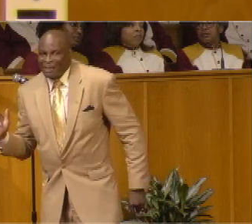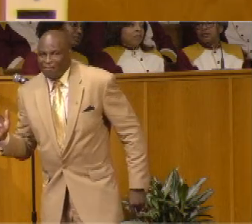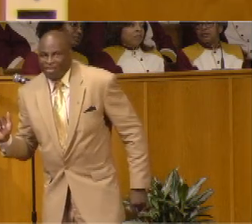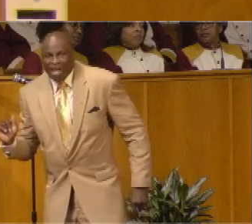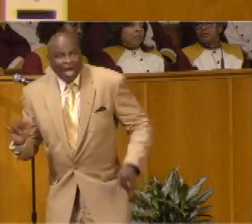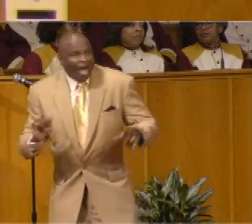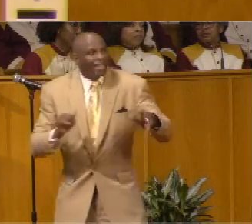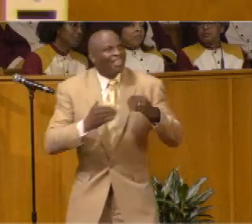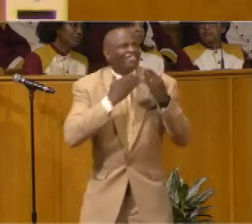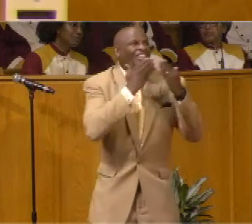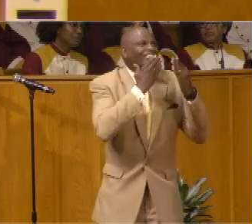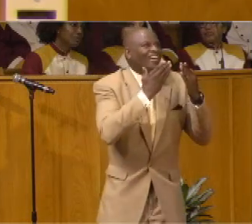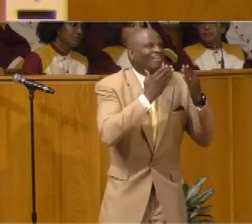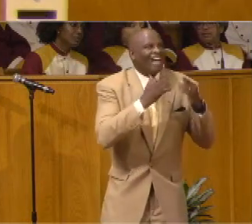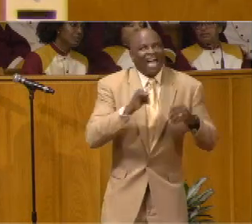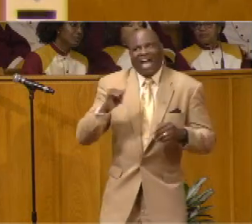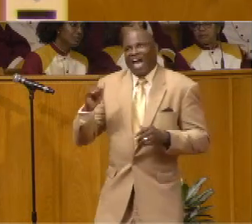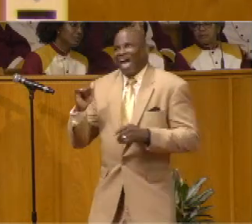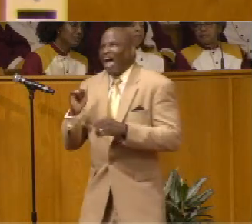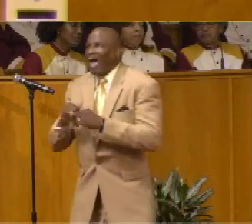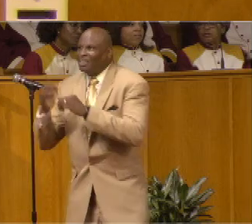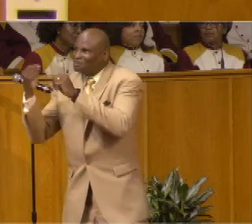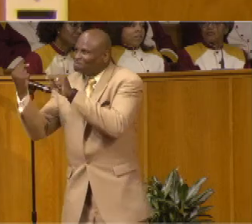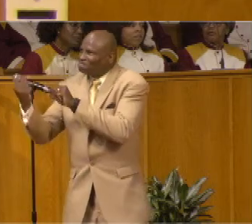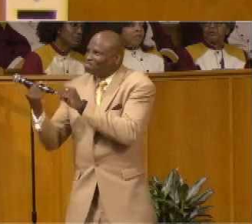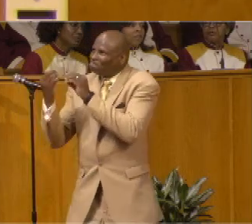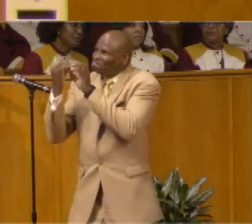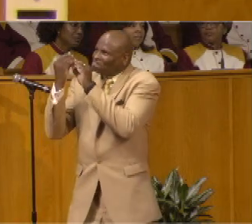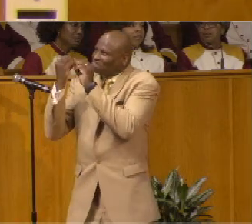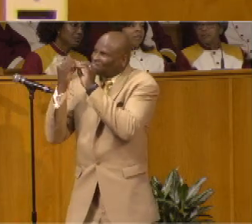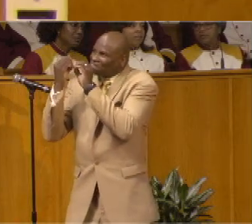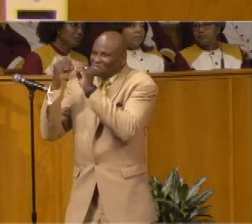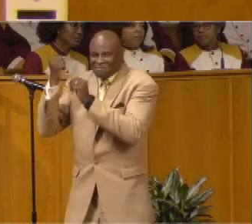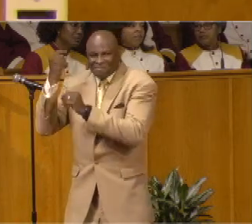I don't just give thanks, I wrestle.